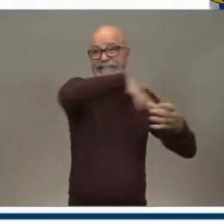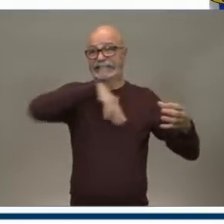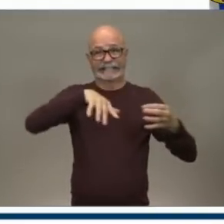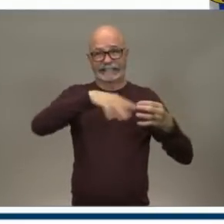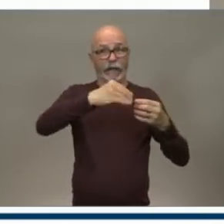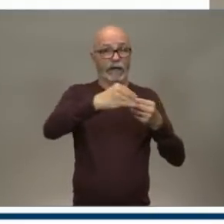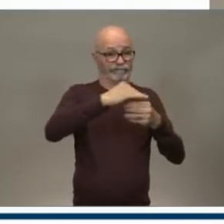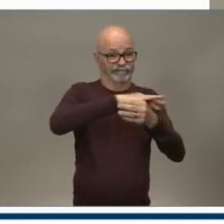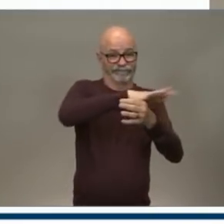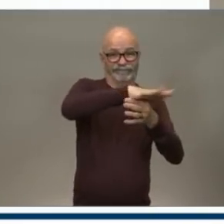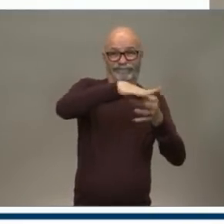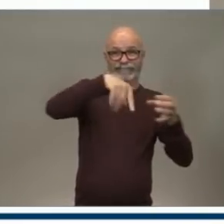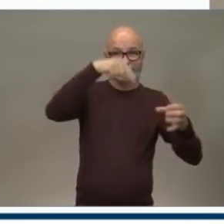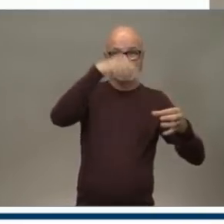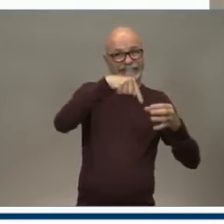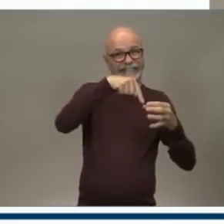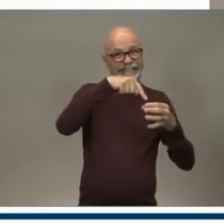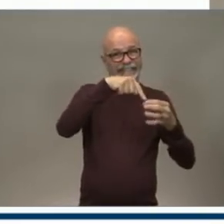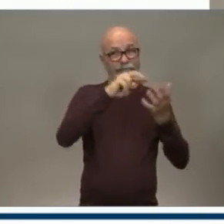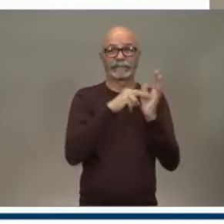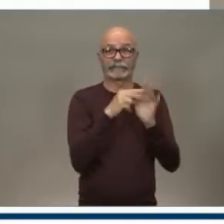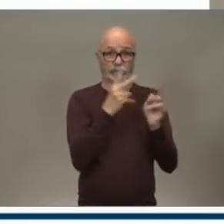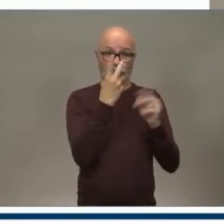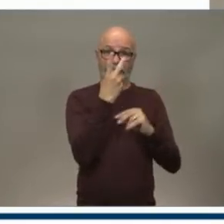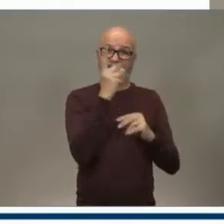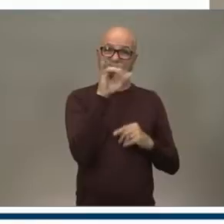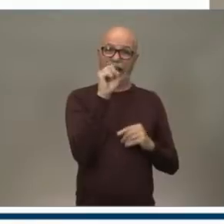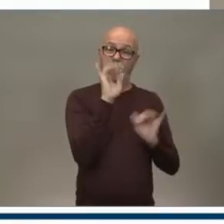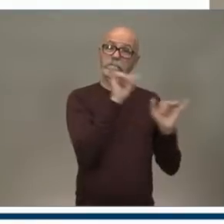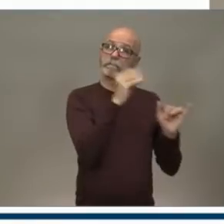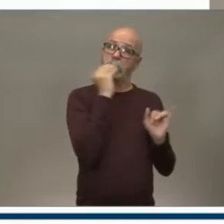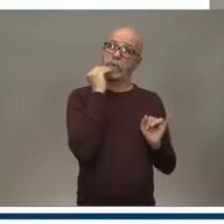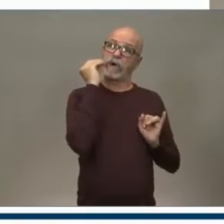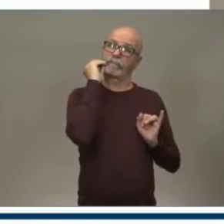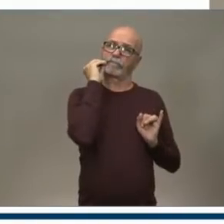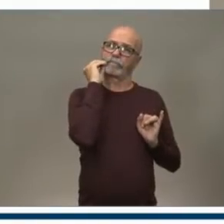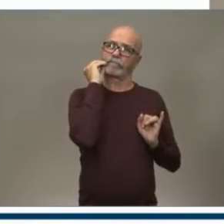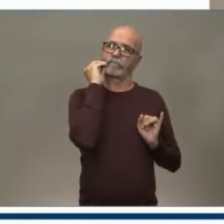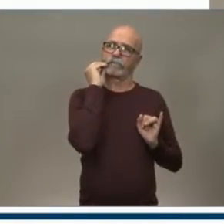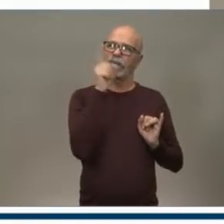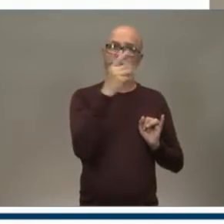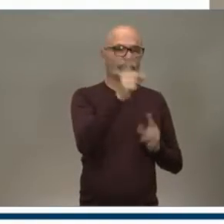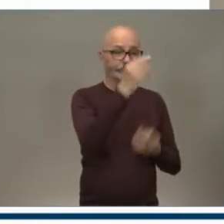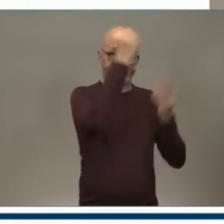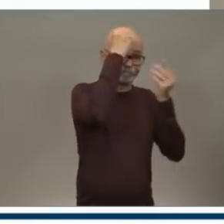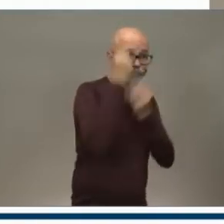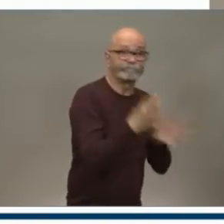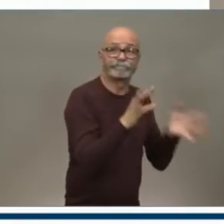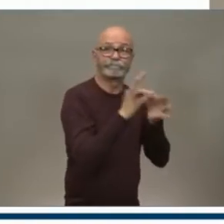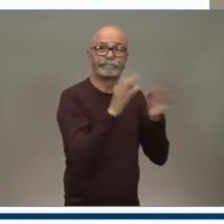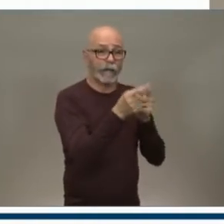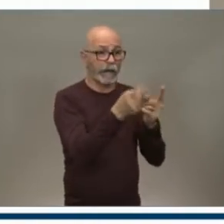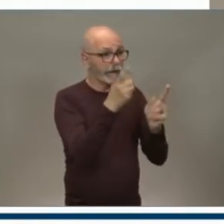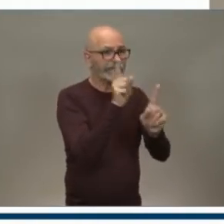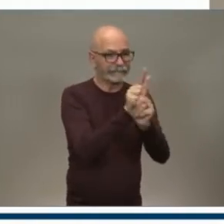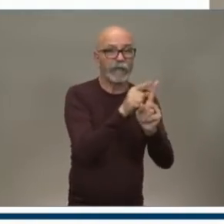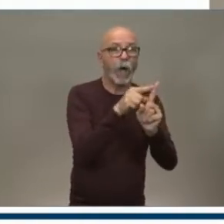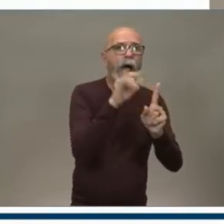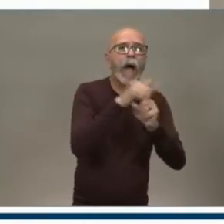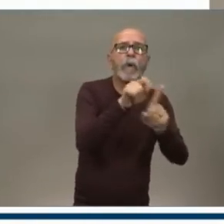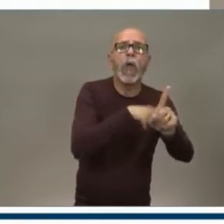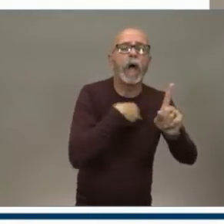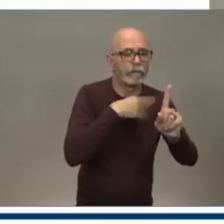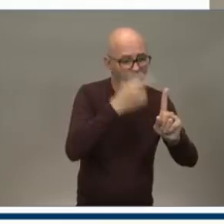So as soon as we identify a contact, we work with them and arrange them to start to